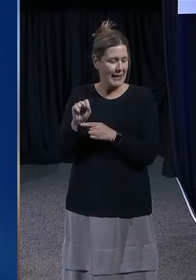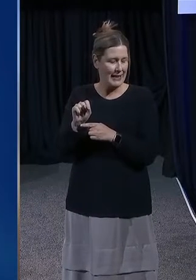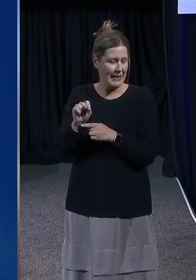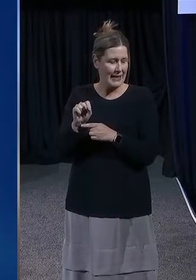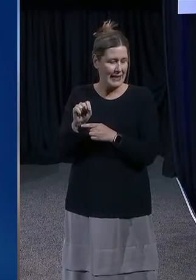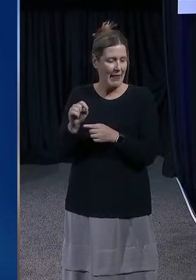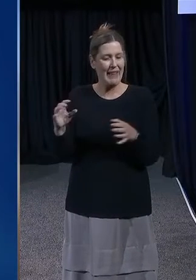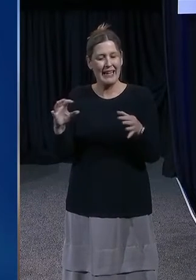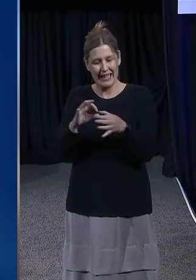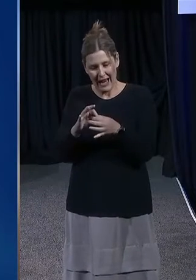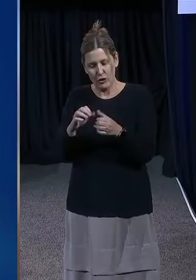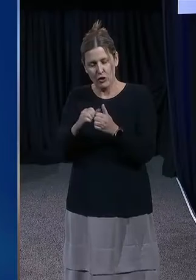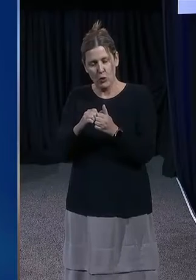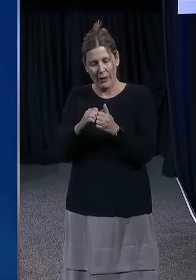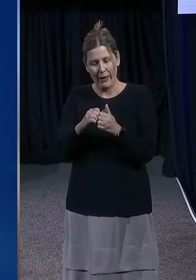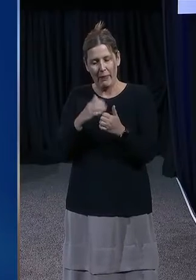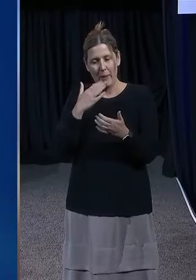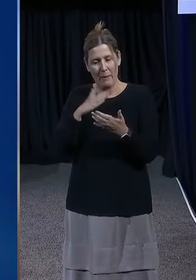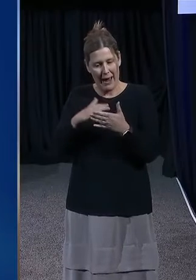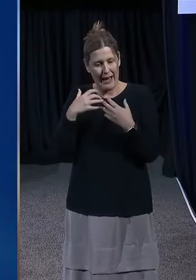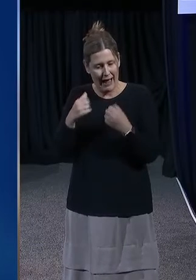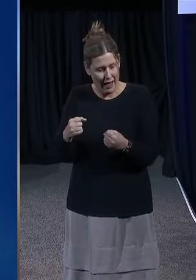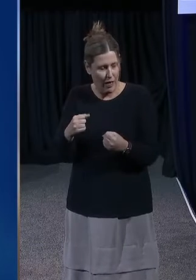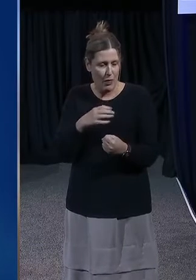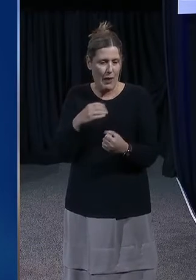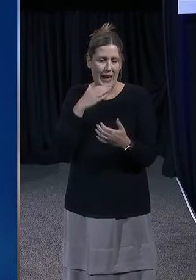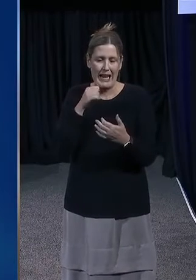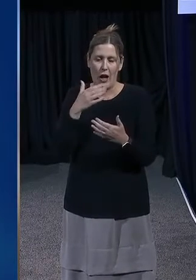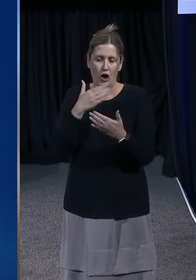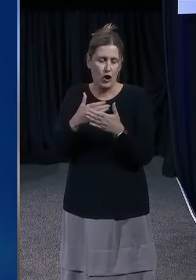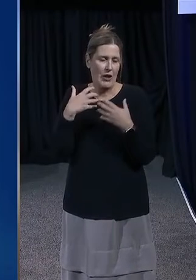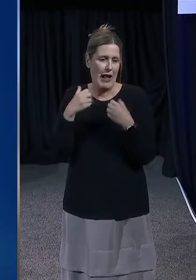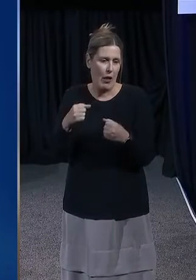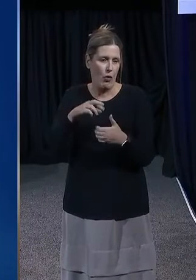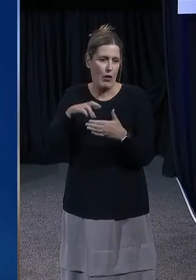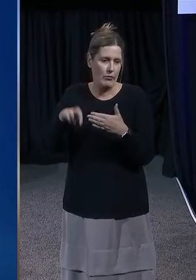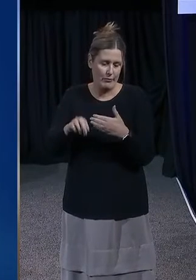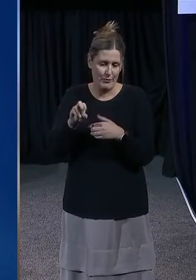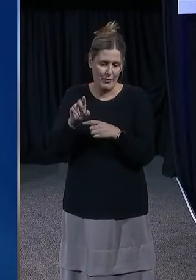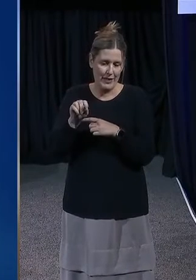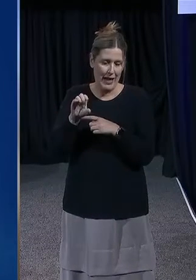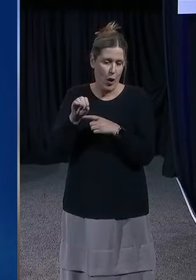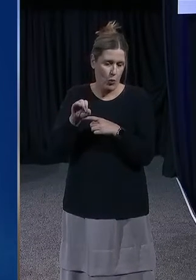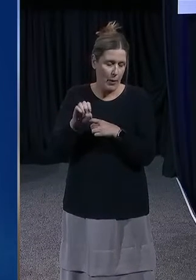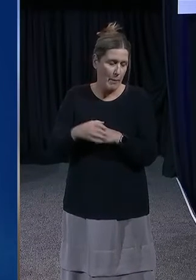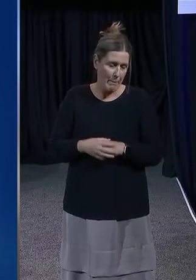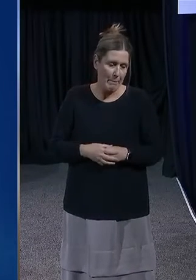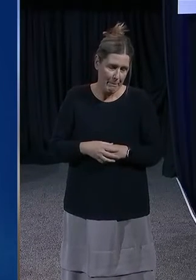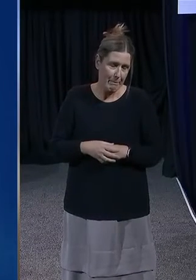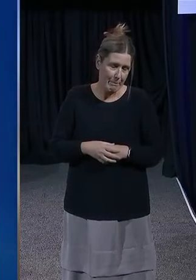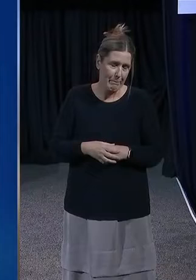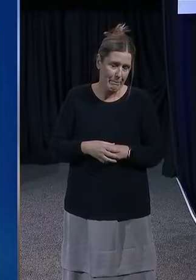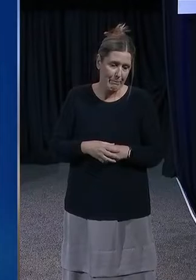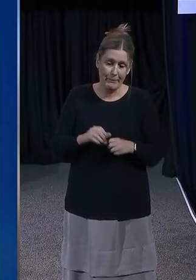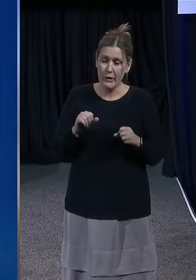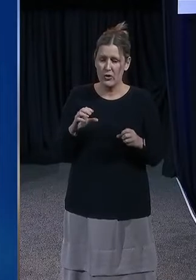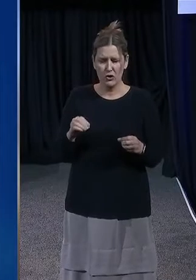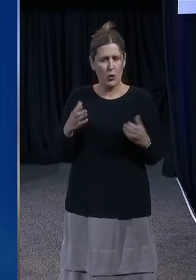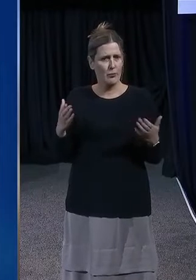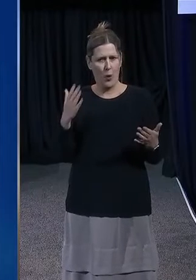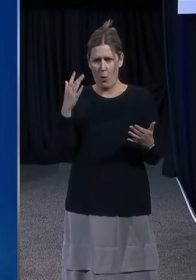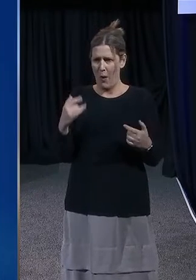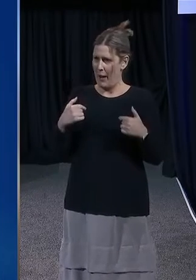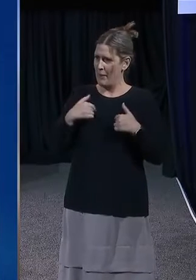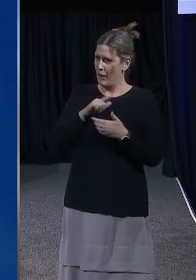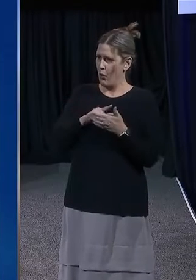health and poor health outcomes. So now, what's law got to do it? Why do you have me, a lawyer, speaking to you today? Well,